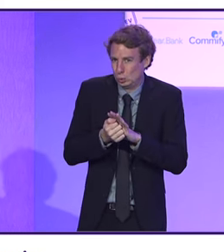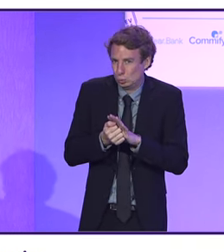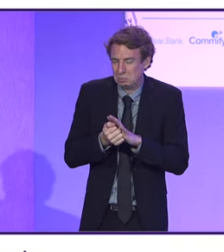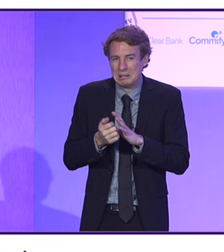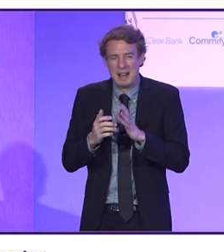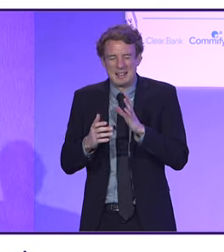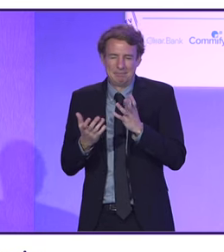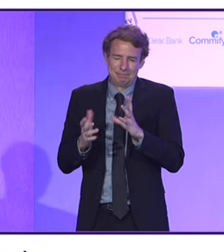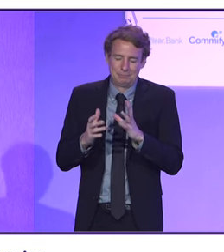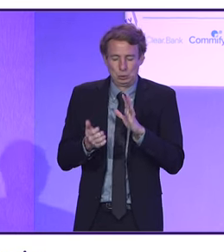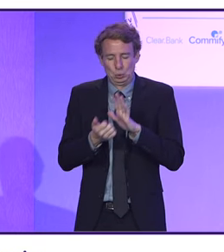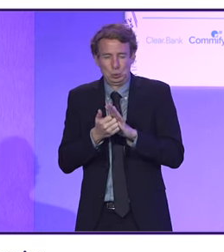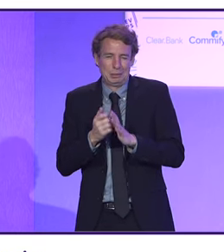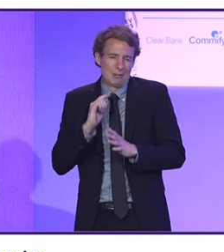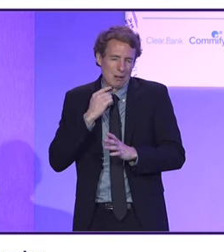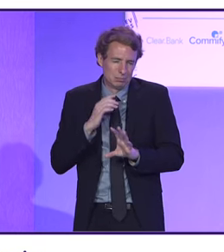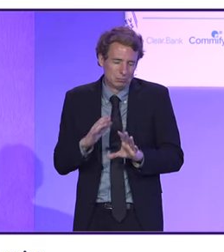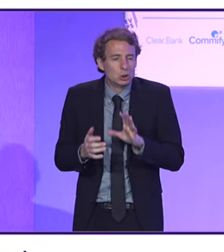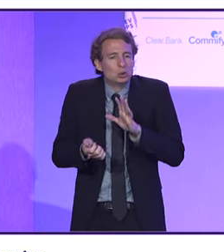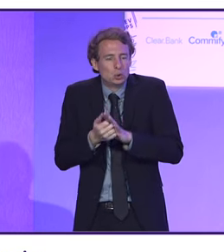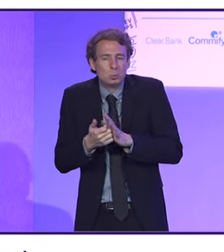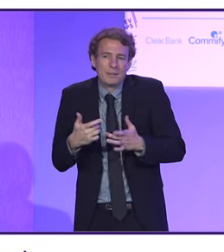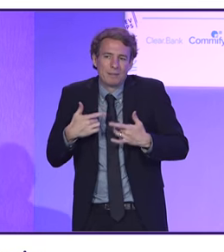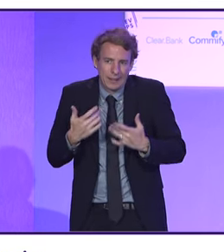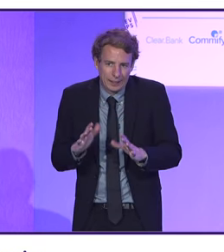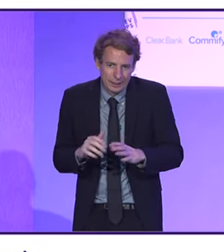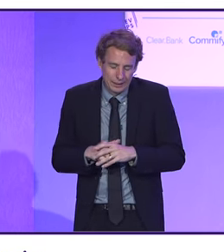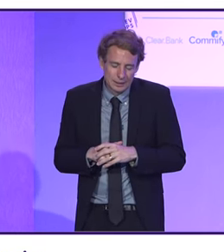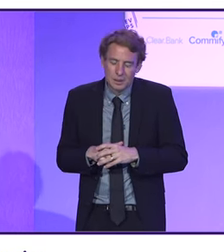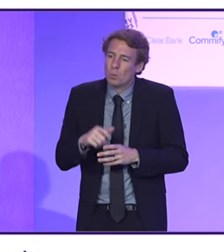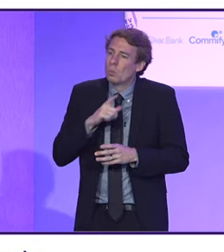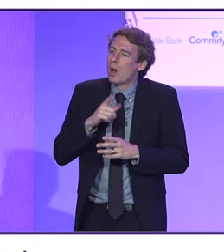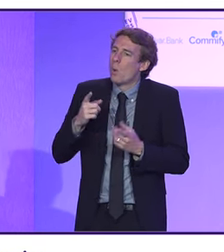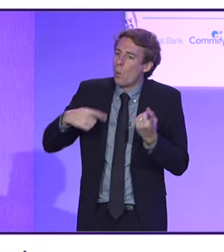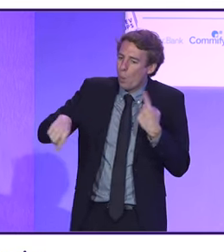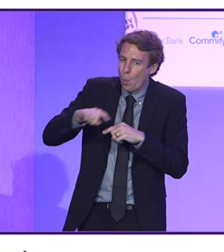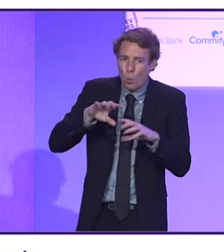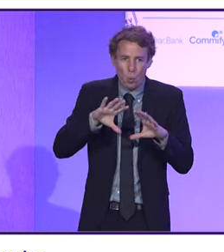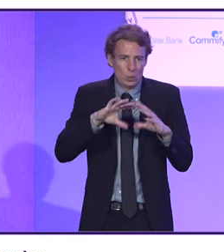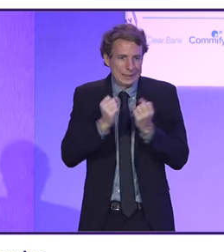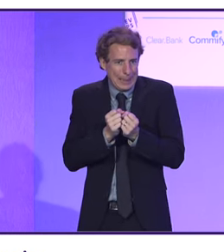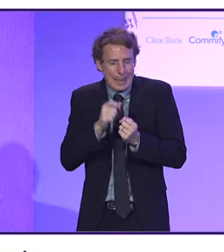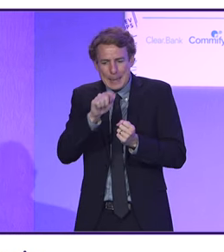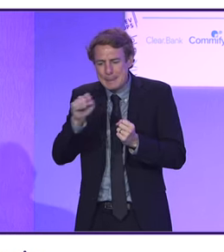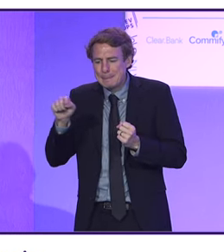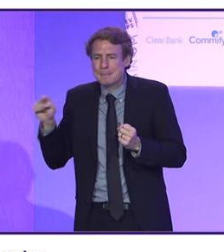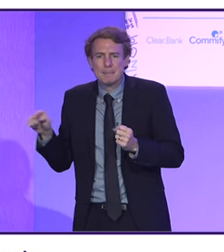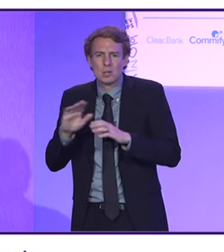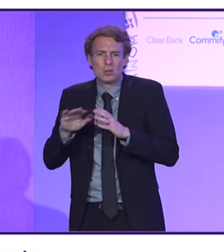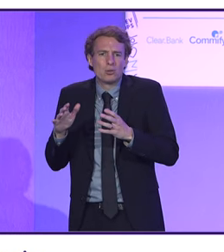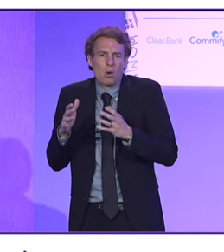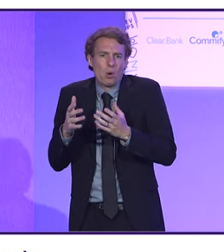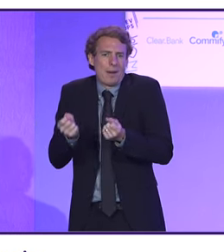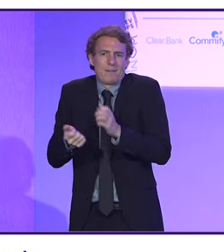way. Because every team doesn't have the skills or the interest in delivering every dependency and every